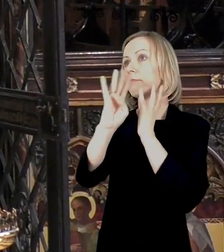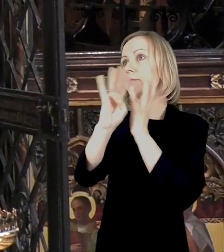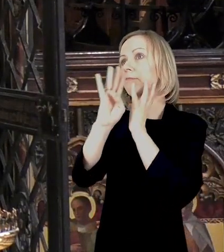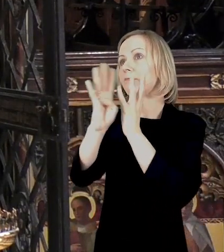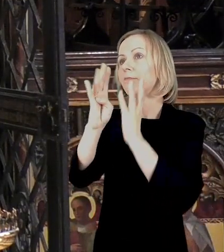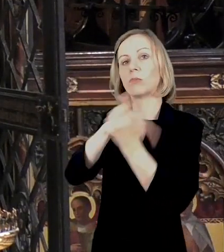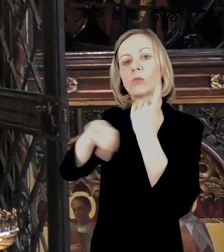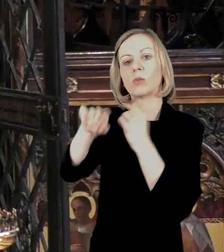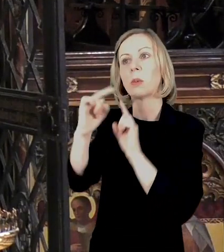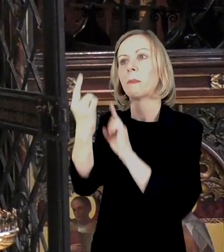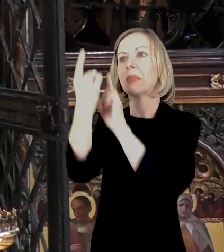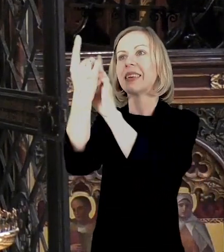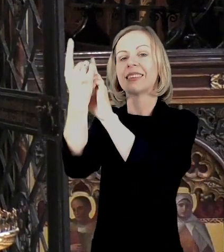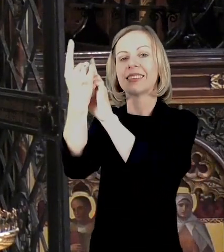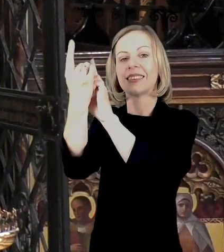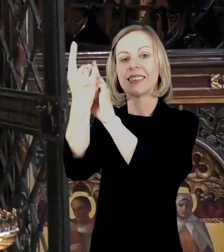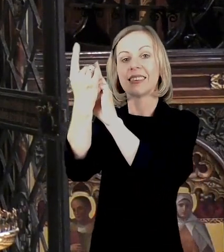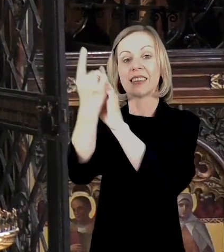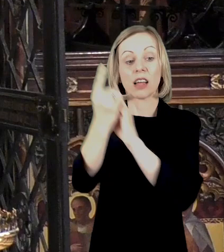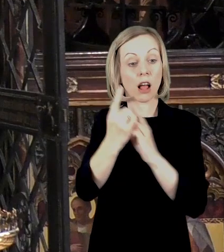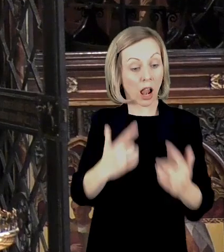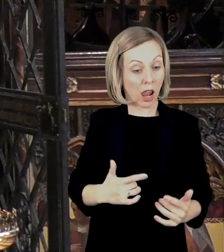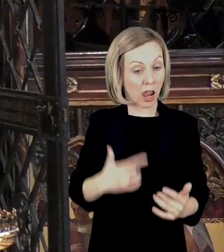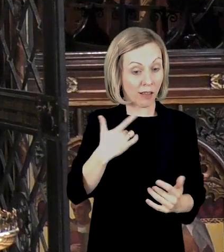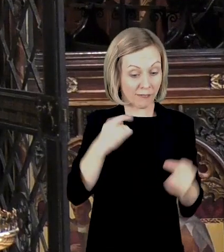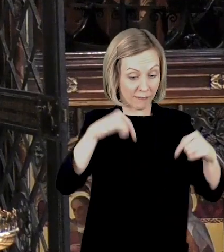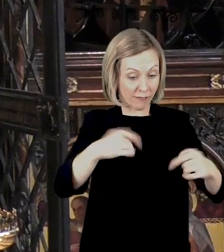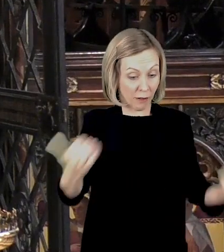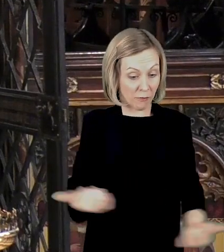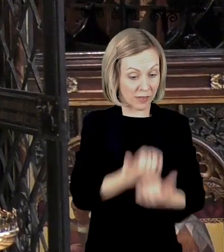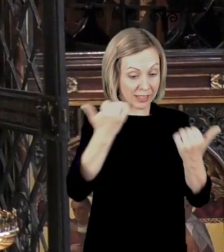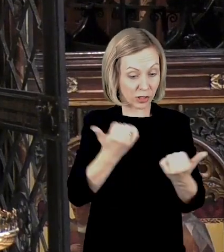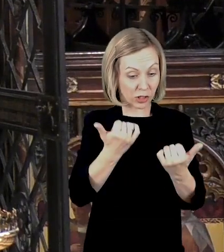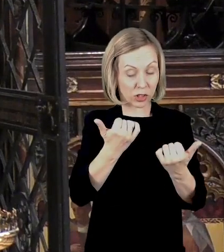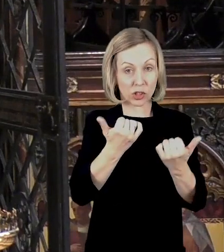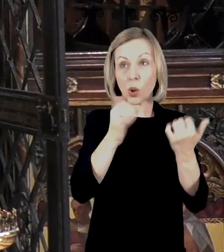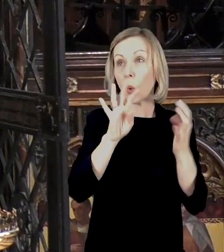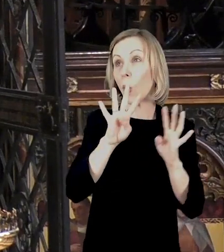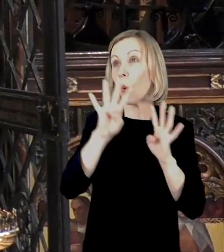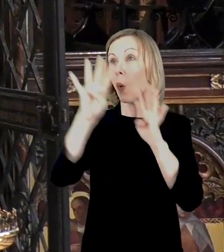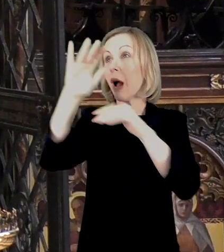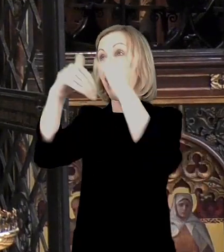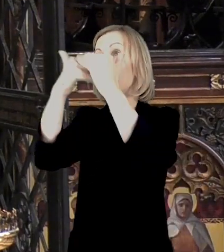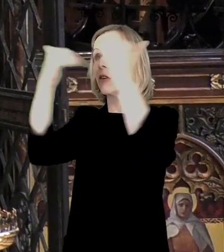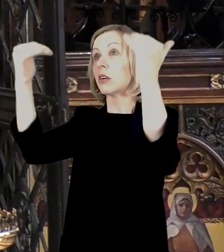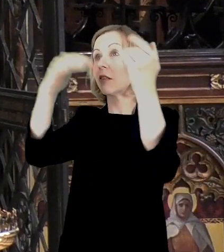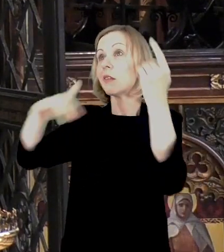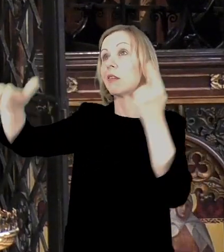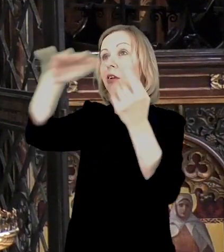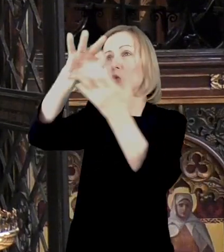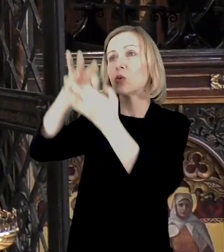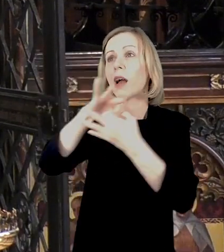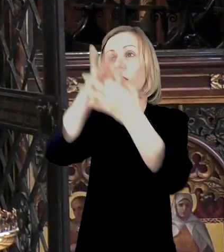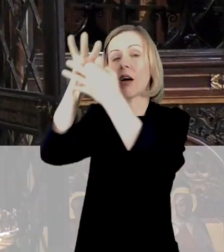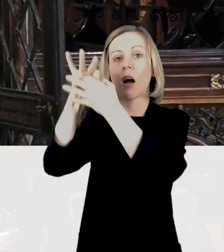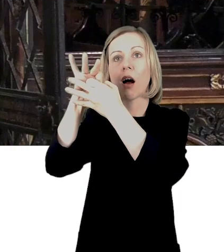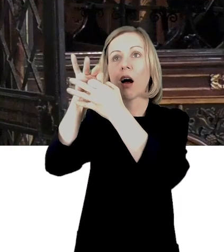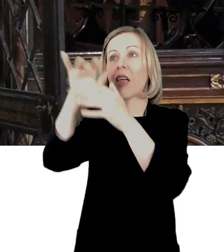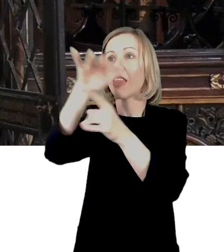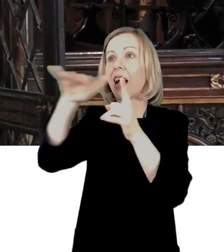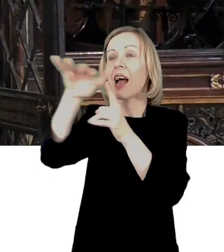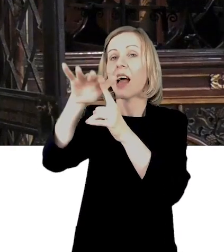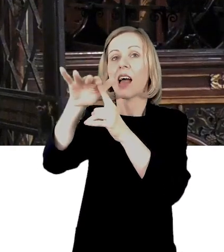and sisters in that place where every tear is wiped away and all things are made new. Through Jesus Christ our Saviour.